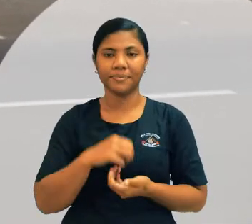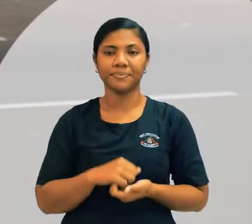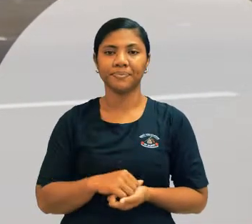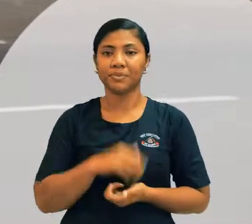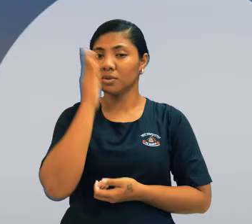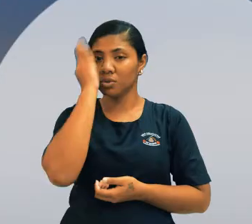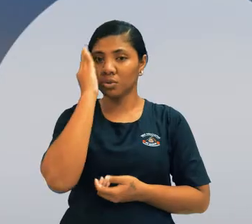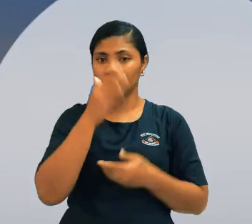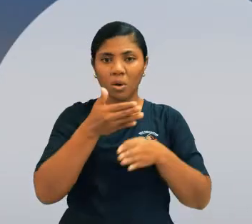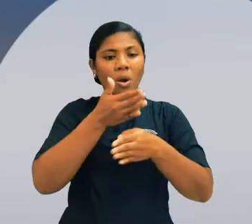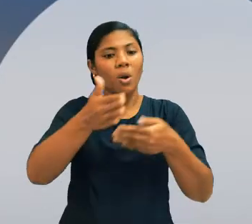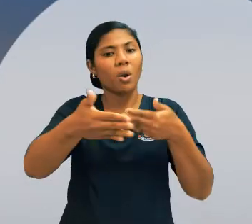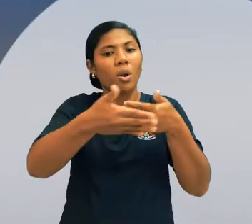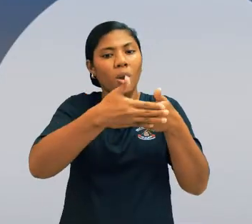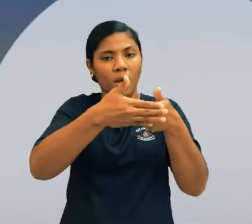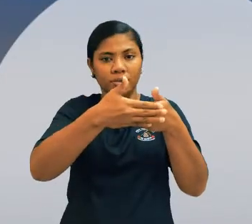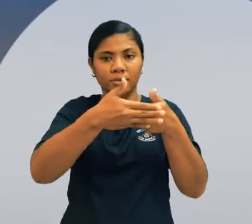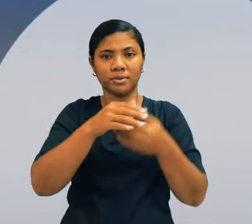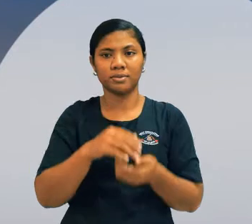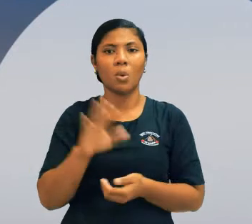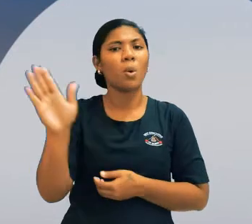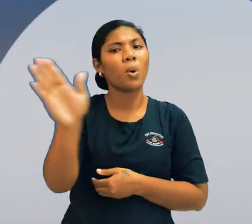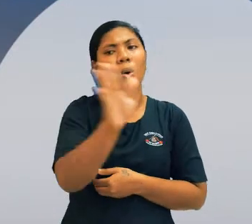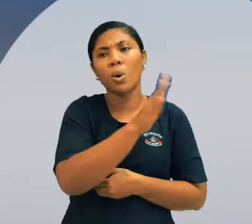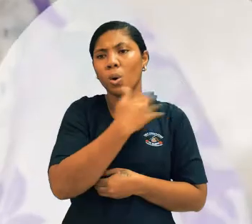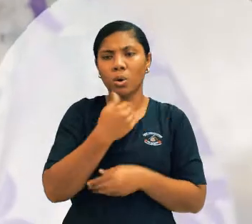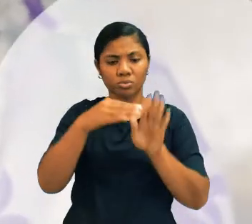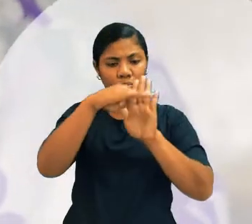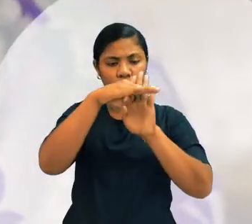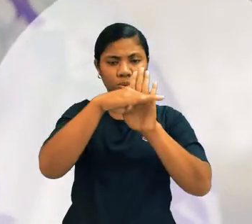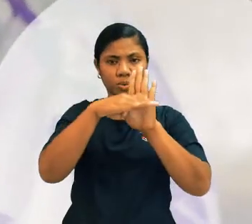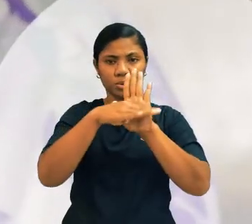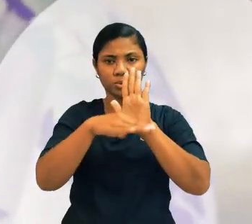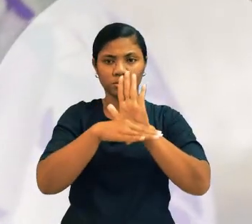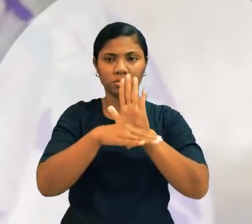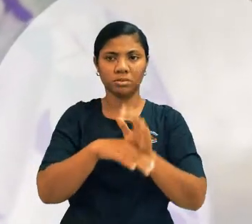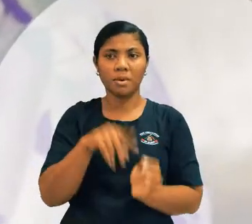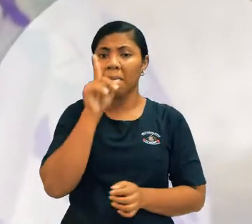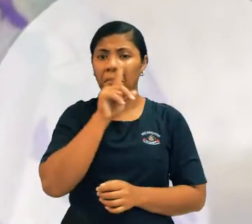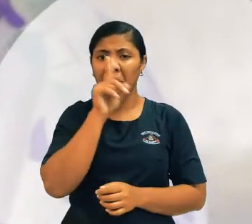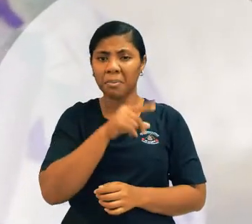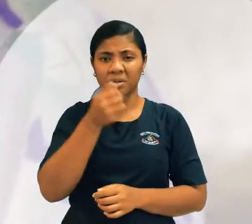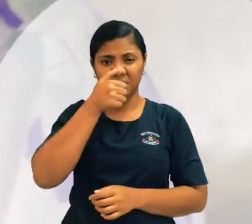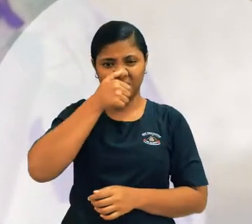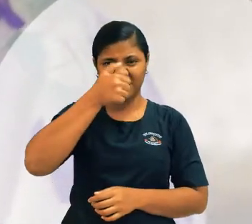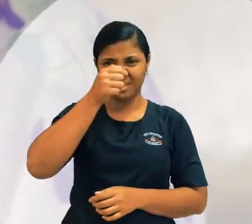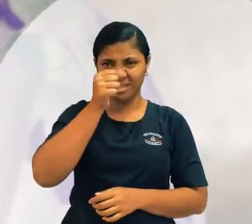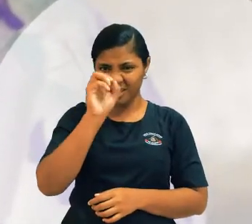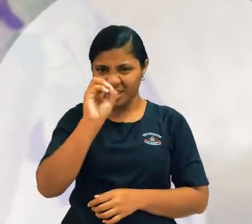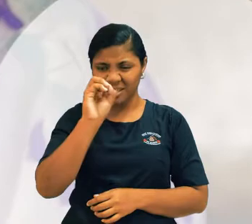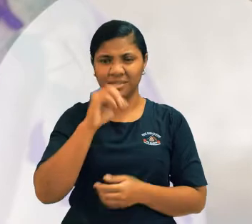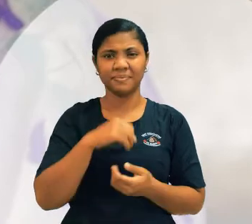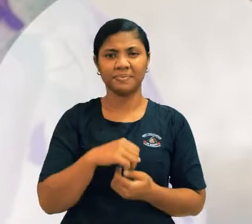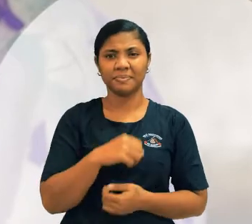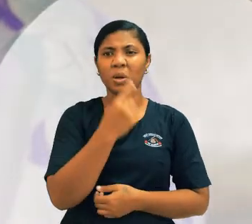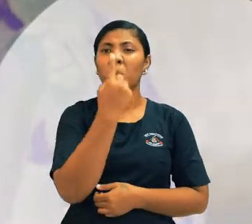social distancing was introduced, and the number of persons attending a gathering was severely restricted. Persons over 60 years of age were